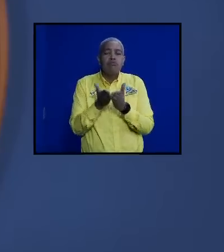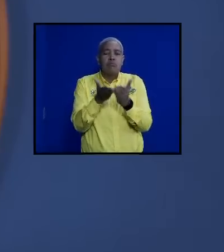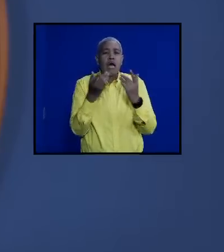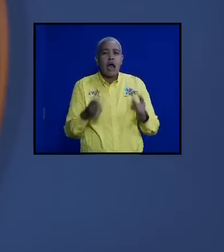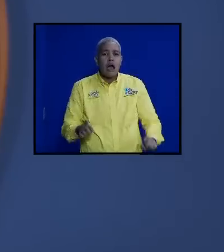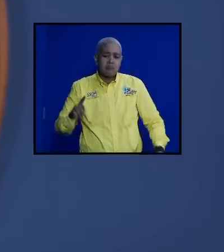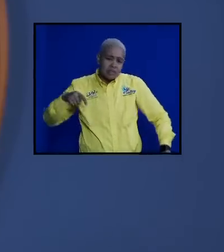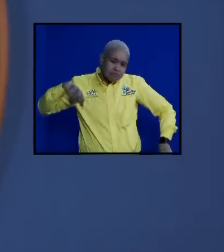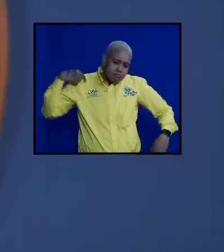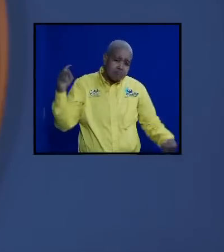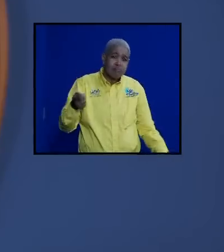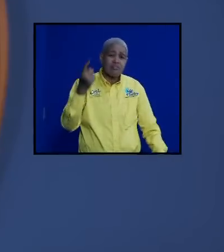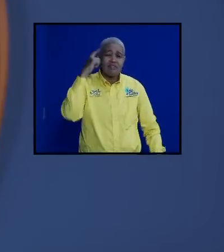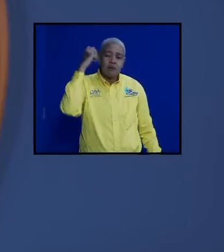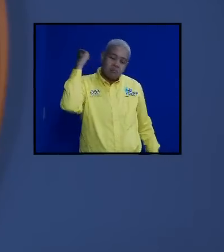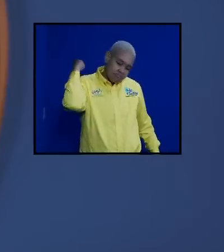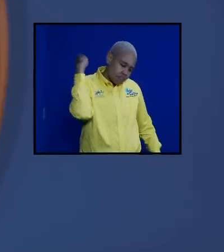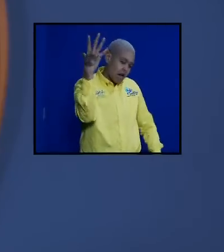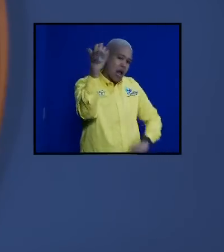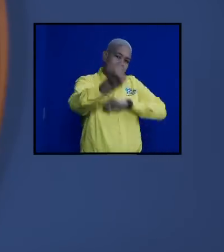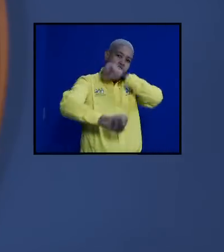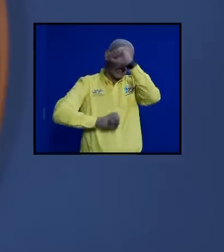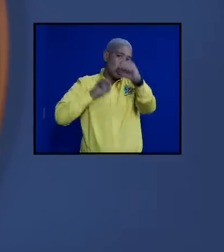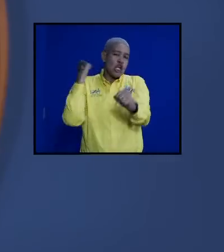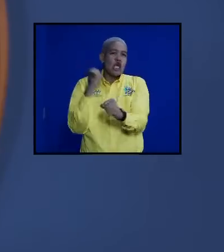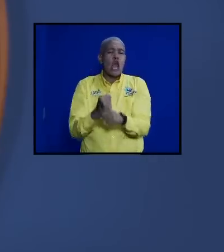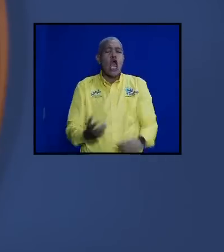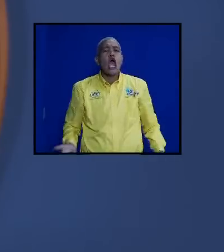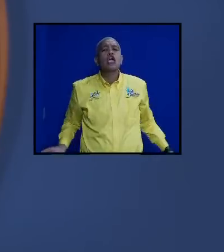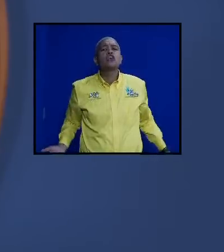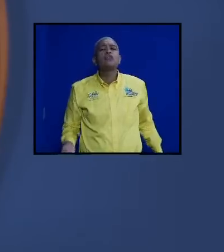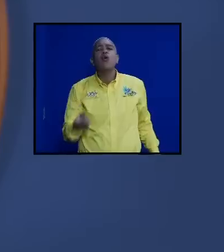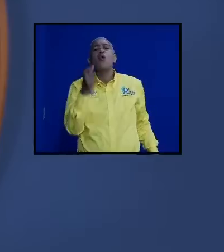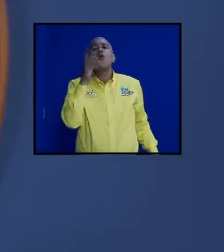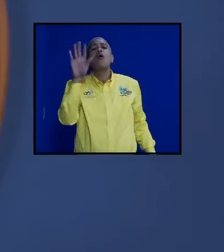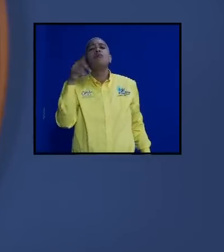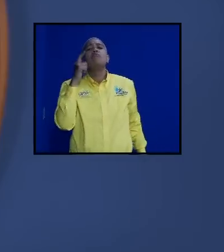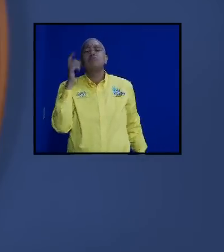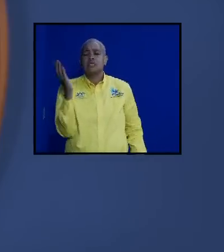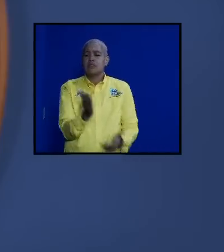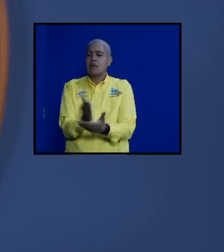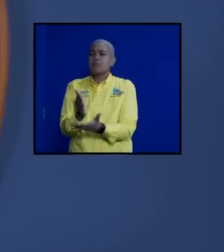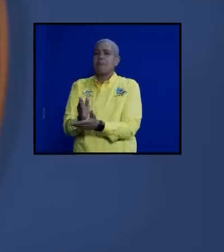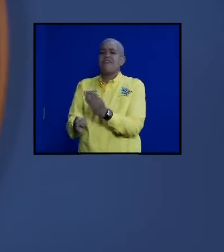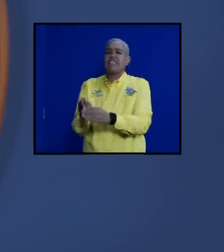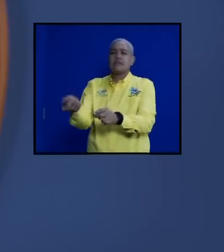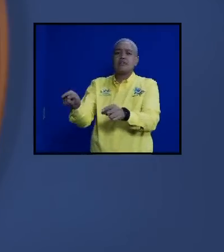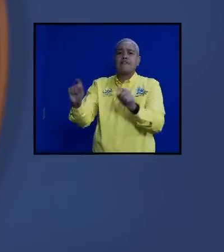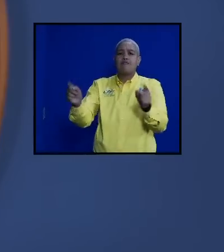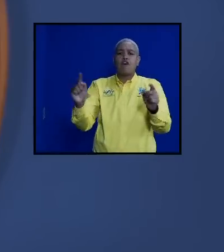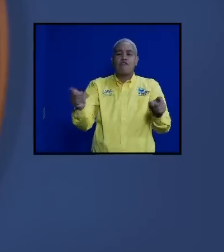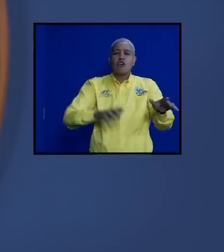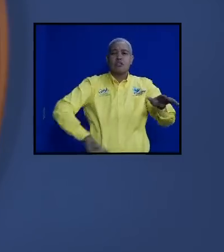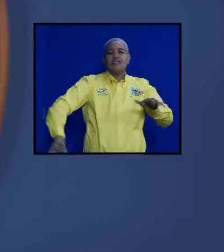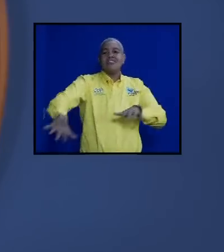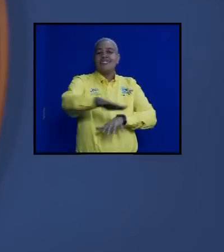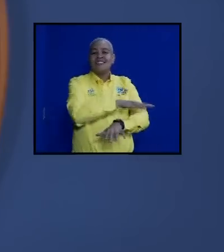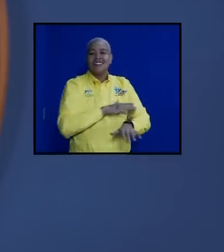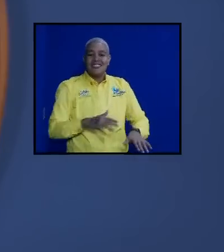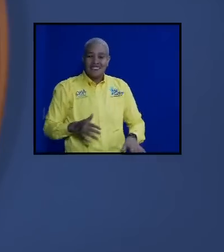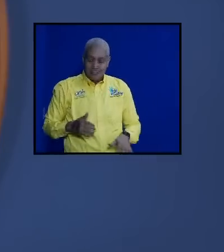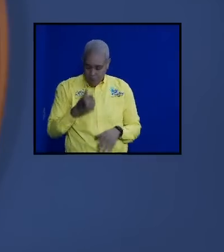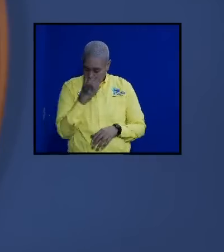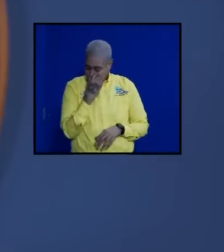has been going on for decades. Who has ever sought to say, let us stop it? We had one